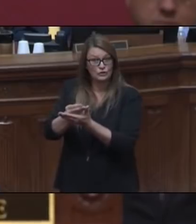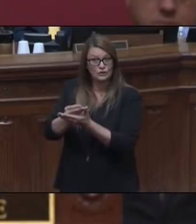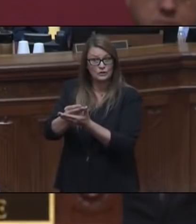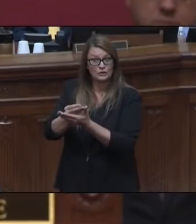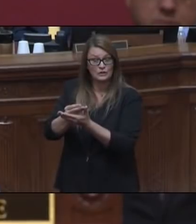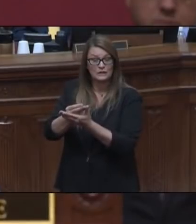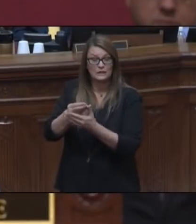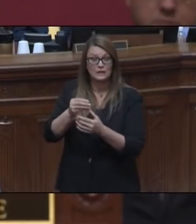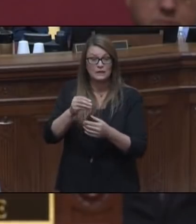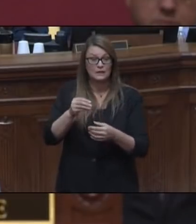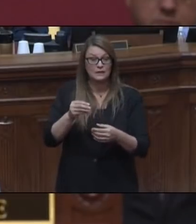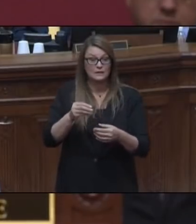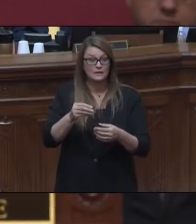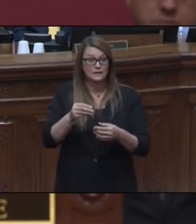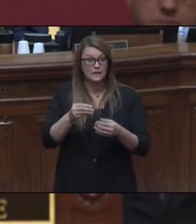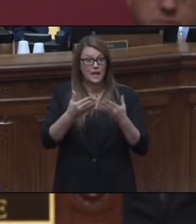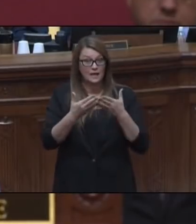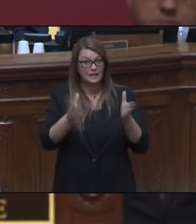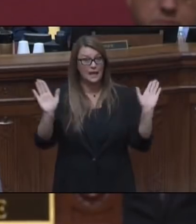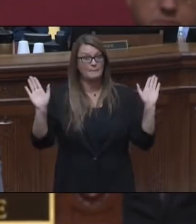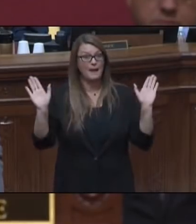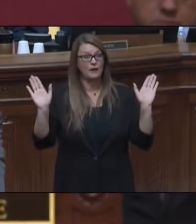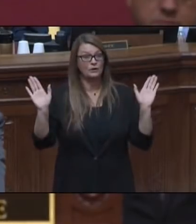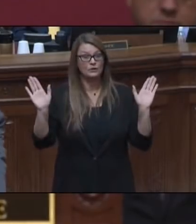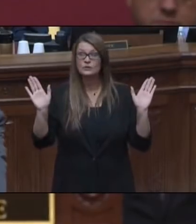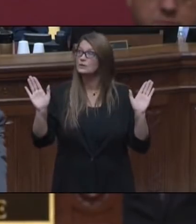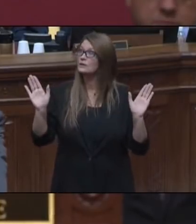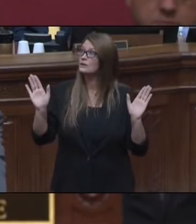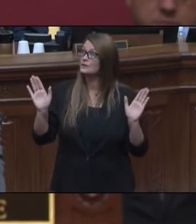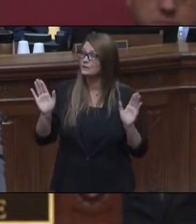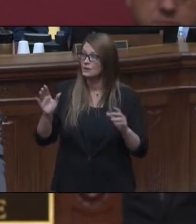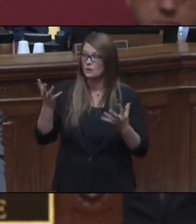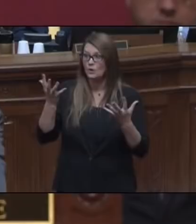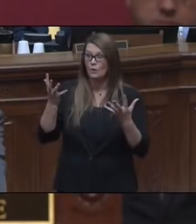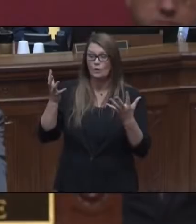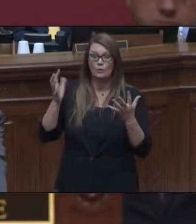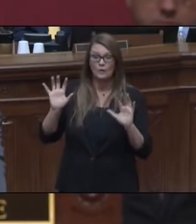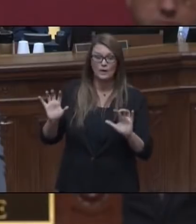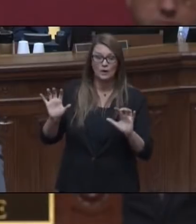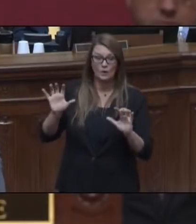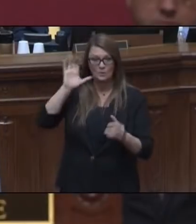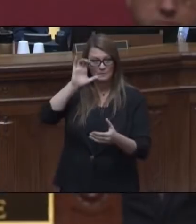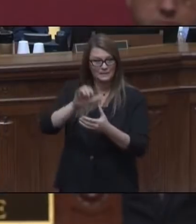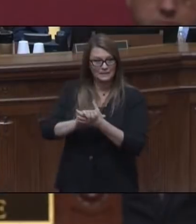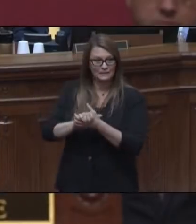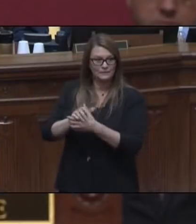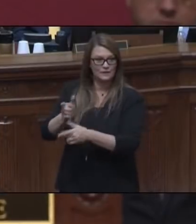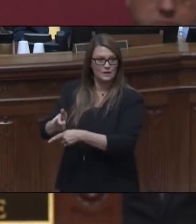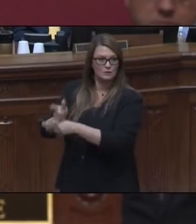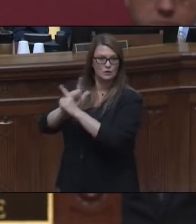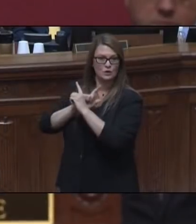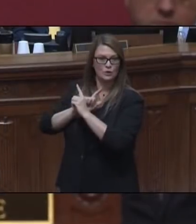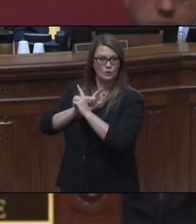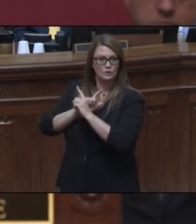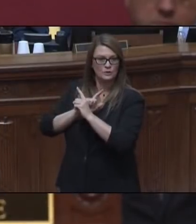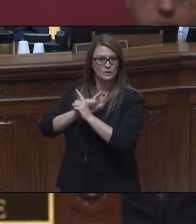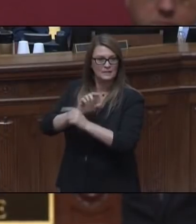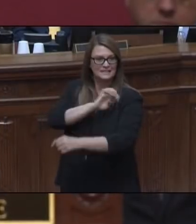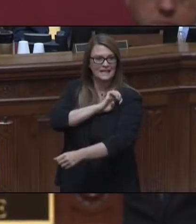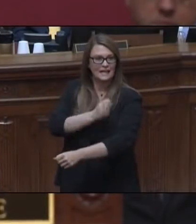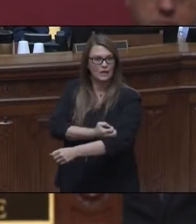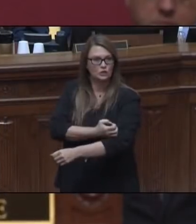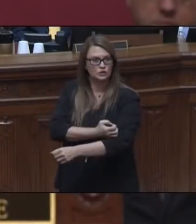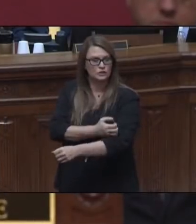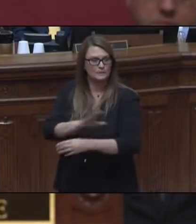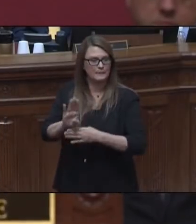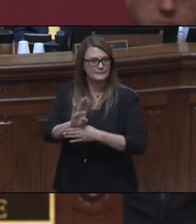it may be, that they come out publicly and say, oh, no, we don't believe in making loans or whatever to the energy industries.